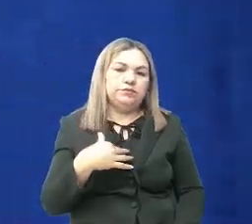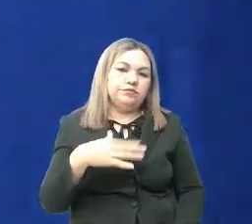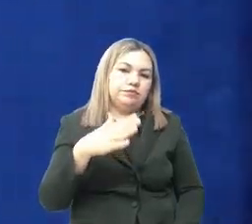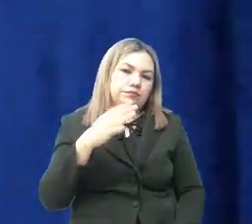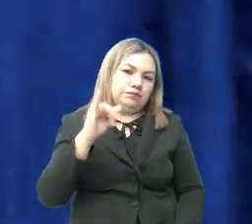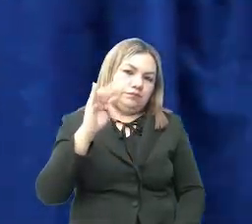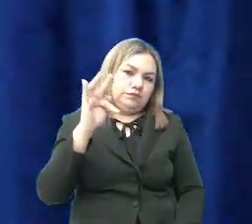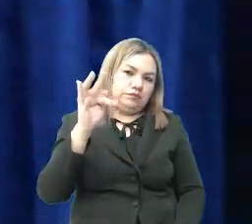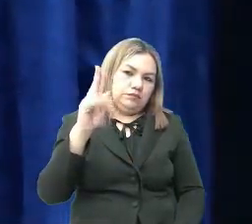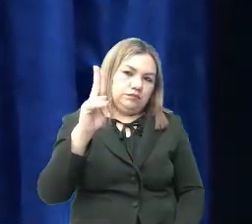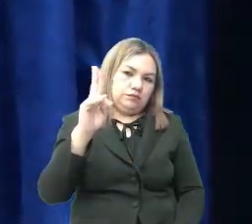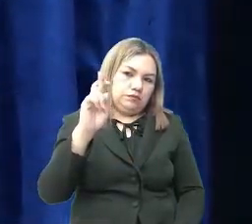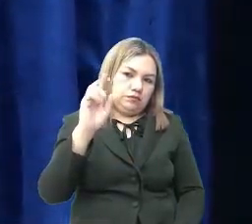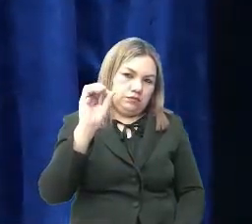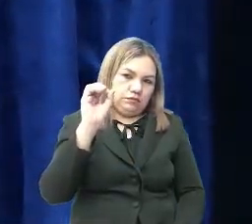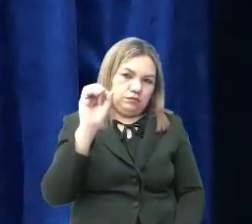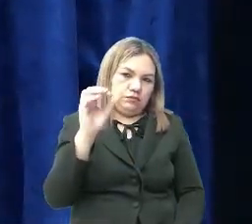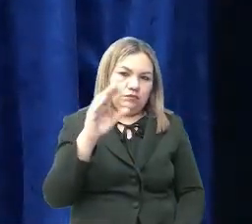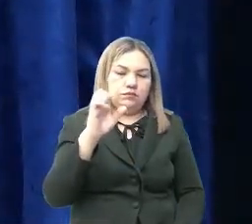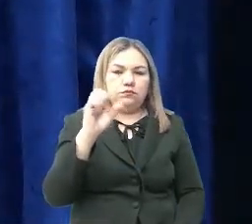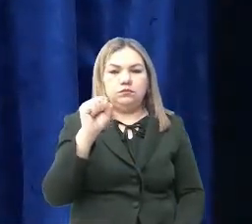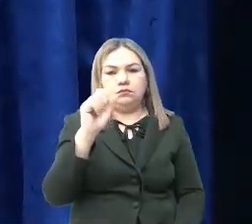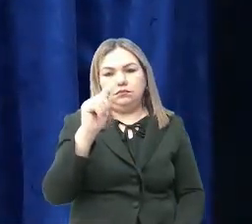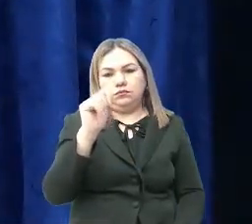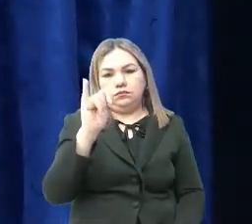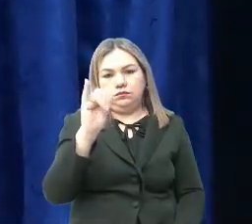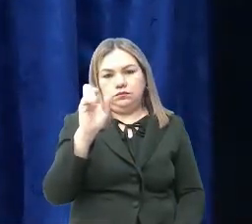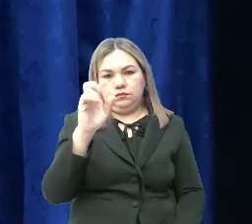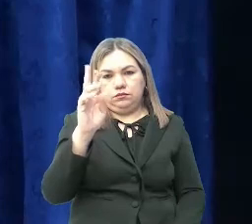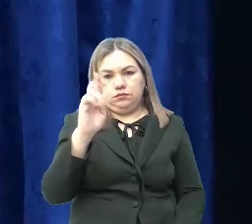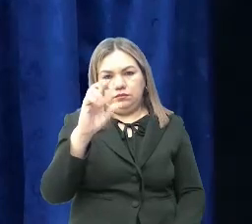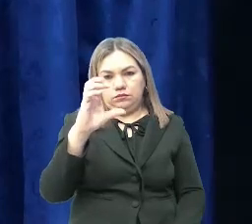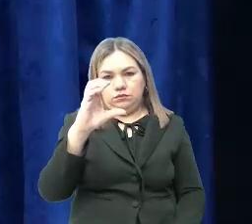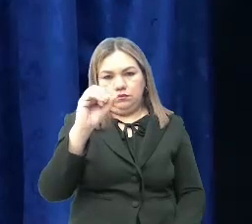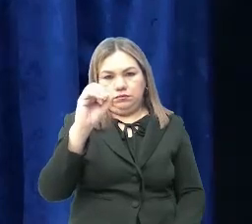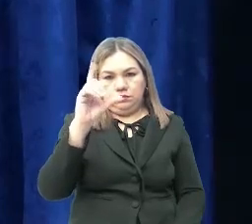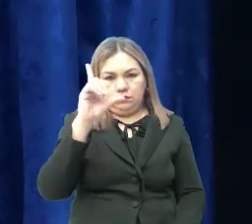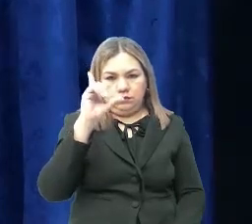It's pure muck. The angels see gossip